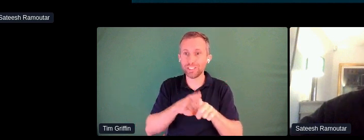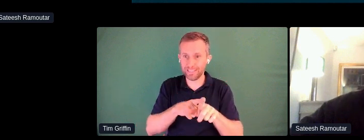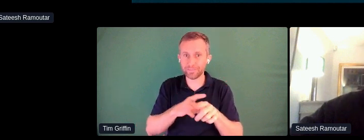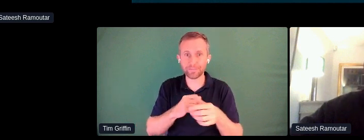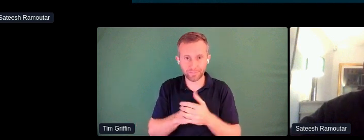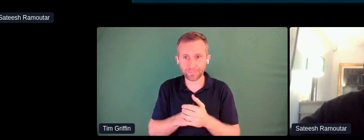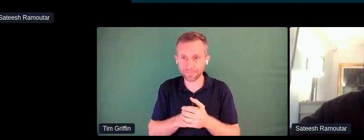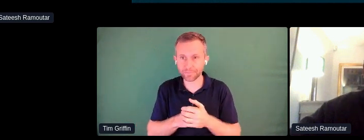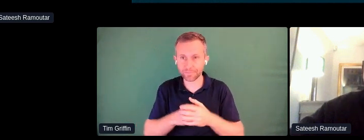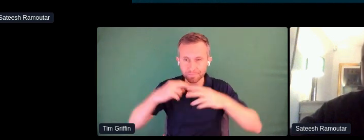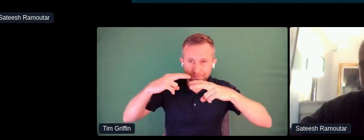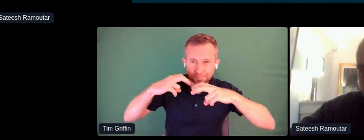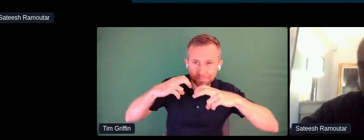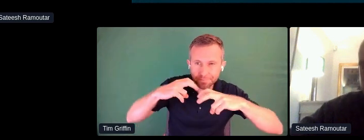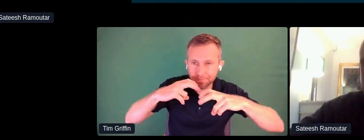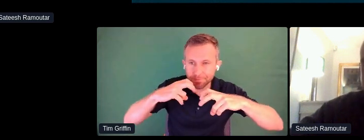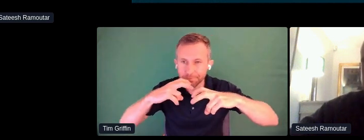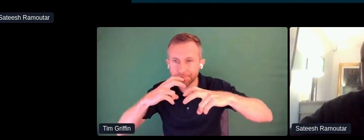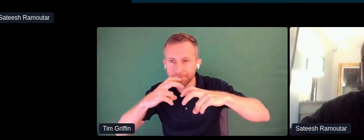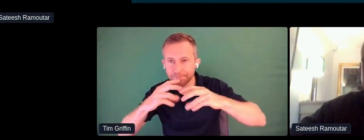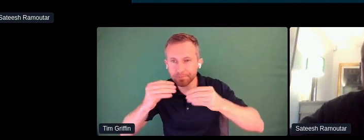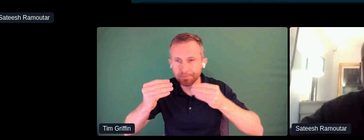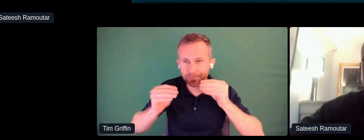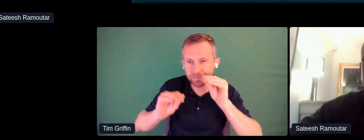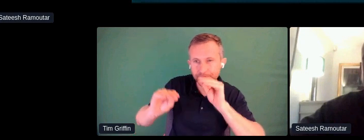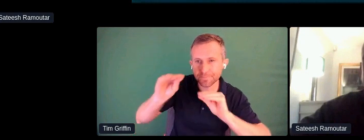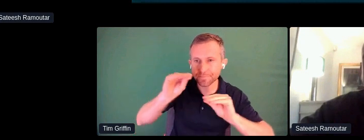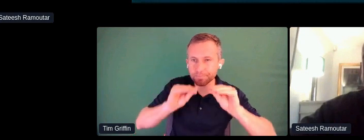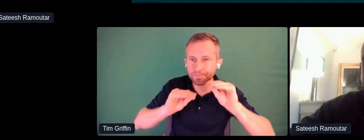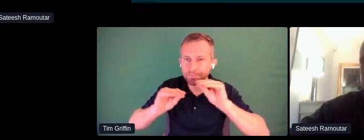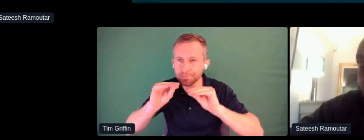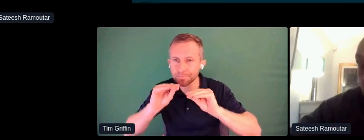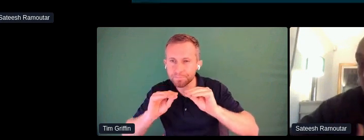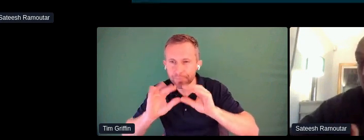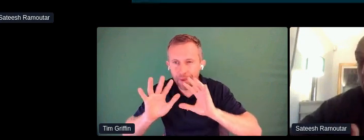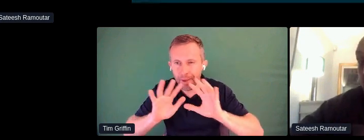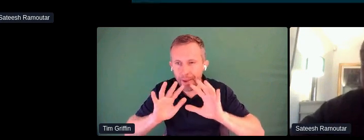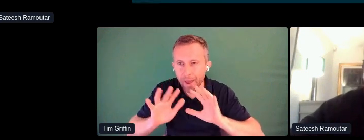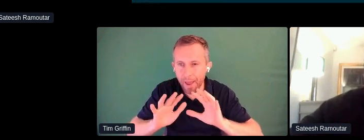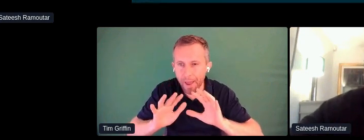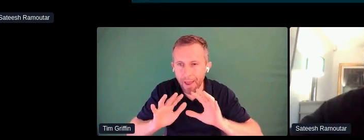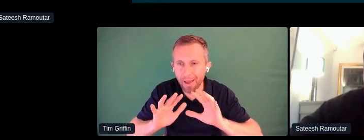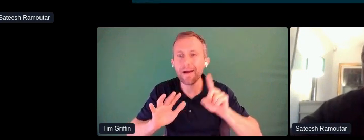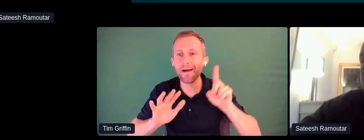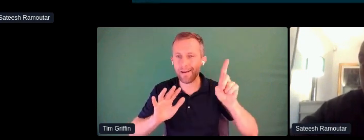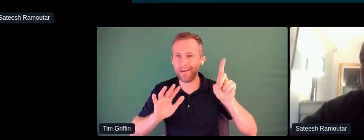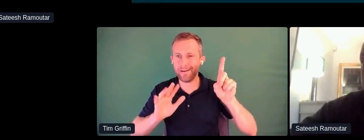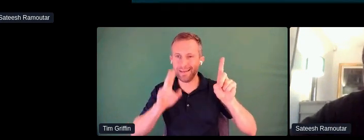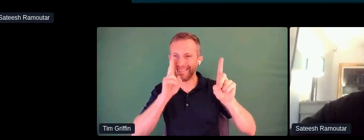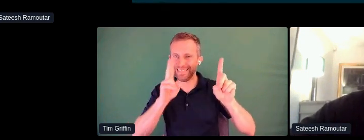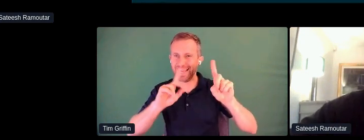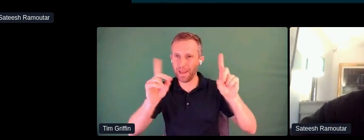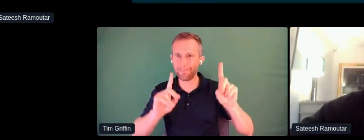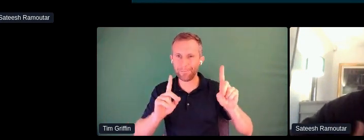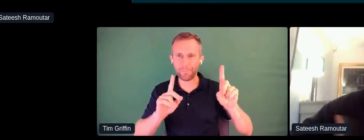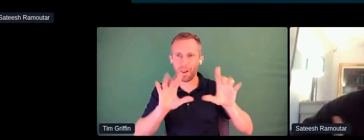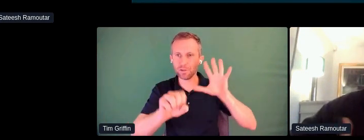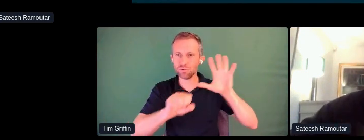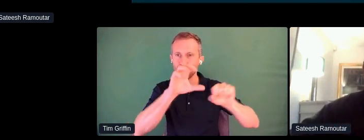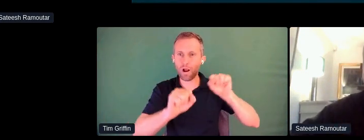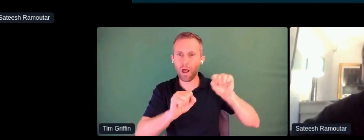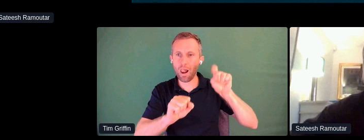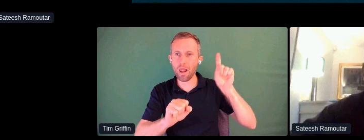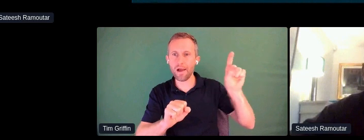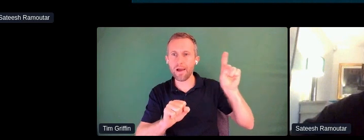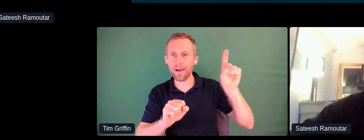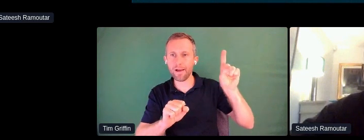in 2022, going on to 2023, have, or in fact, anyone with visual dexterity impairment. It doesn't need to be an